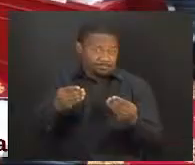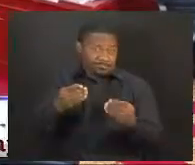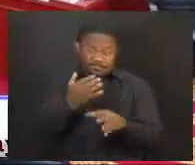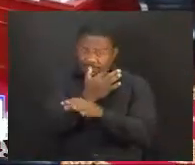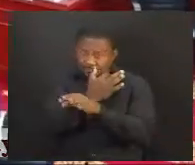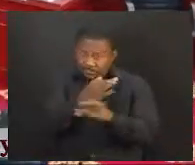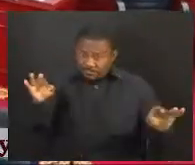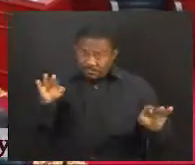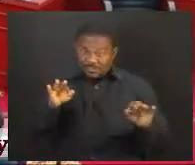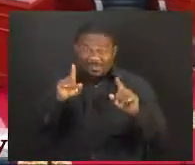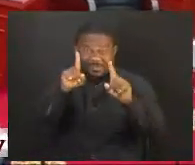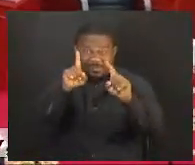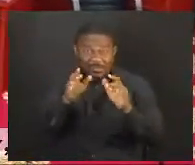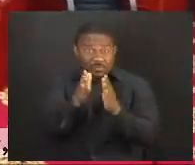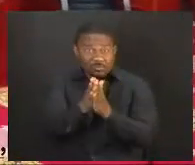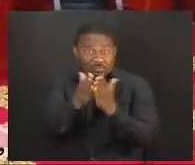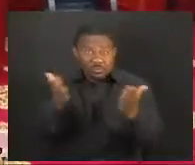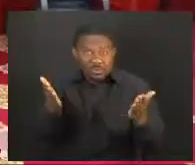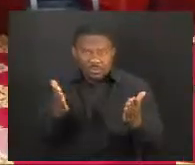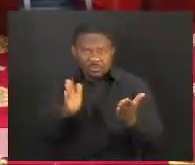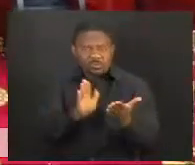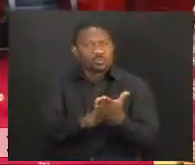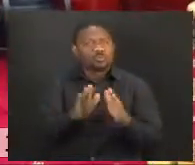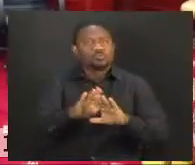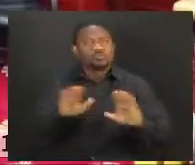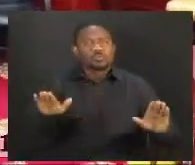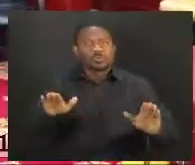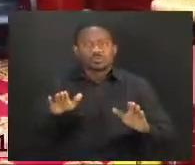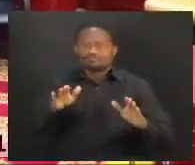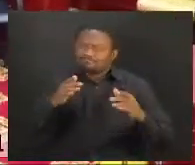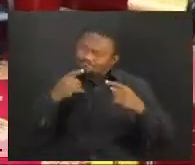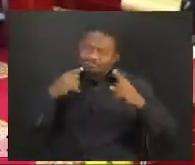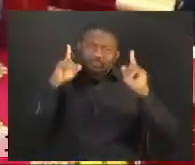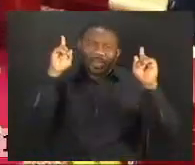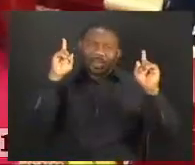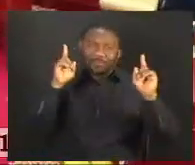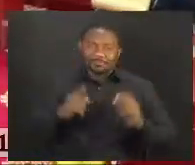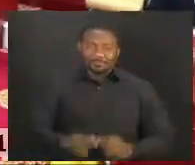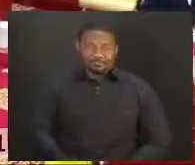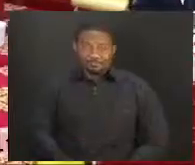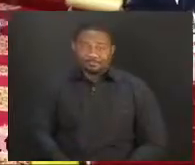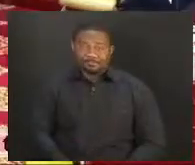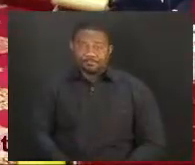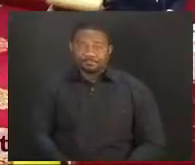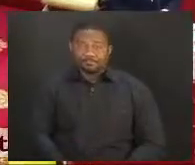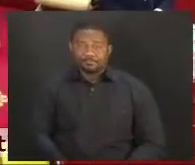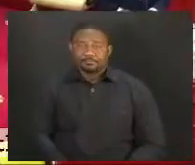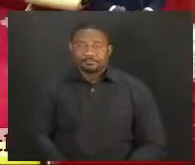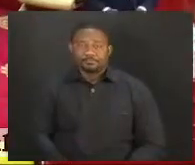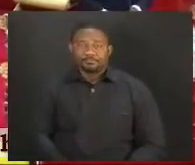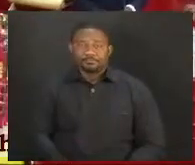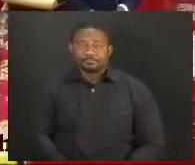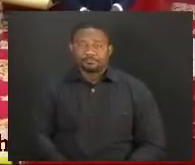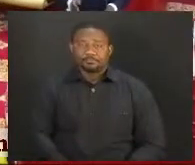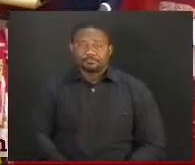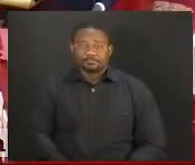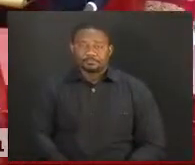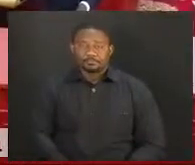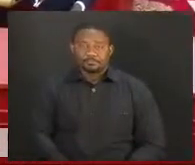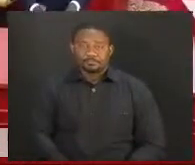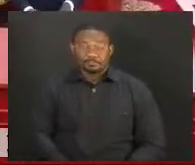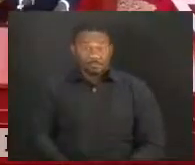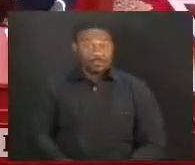free textbooks to school children. We have delivered. Mr. Speaker, we committed